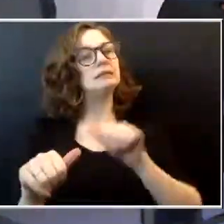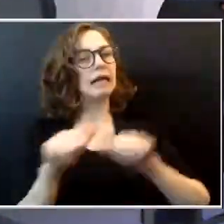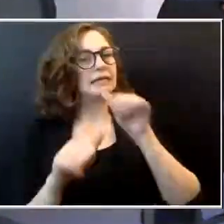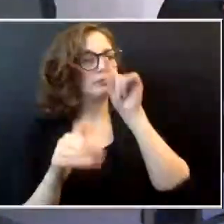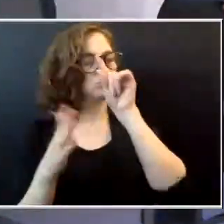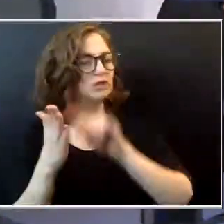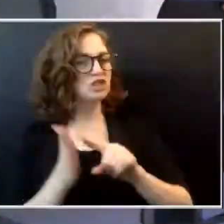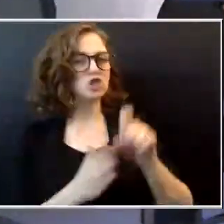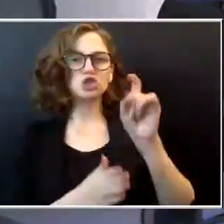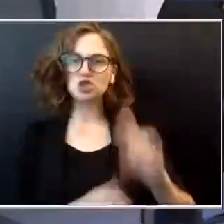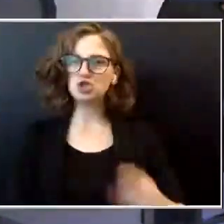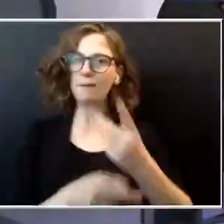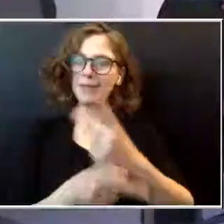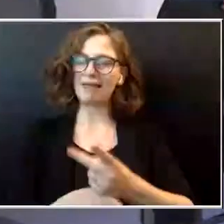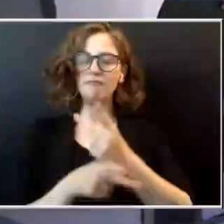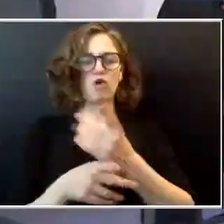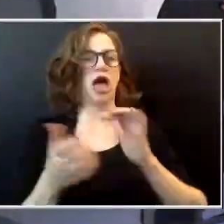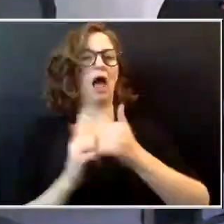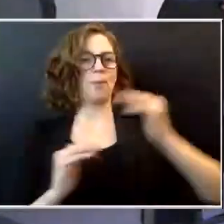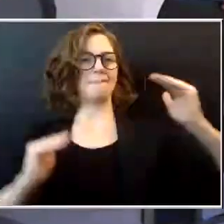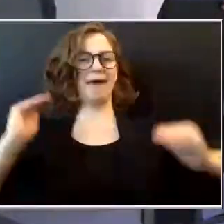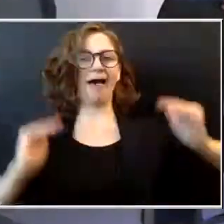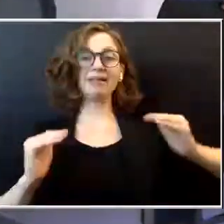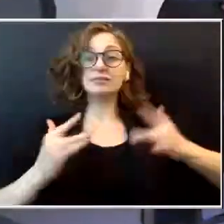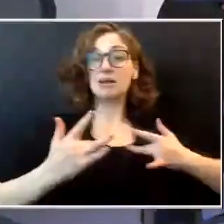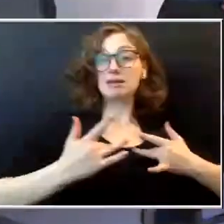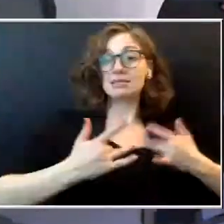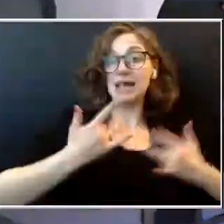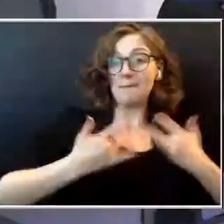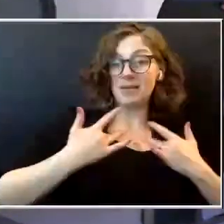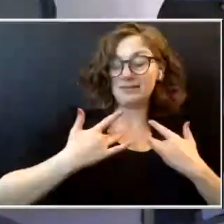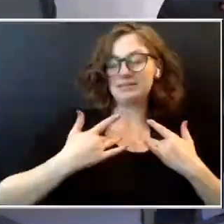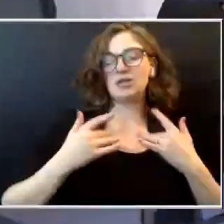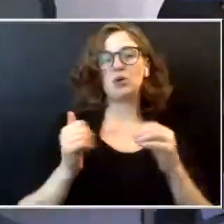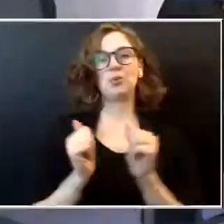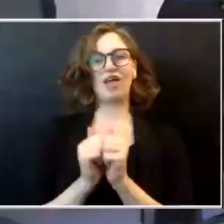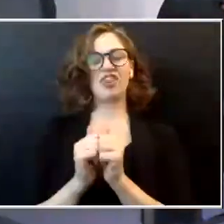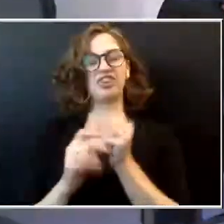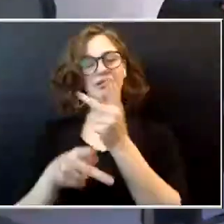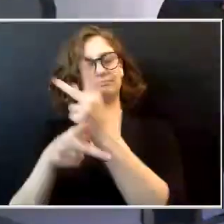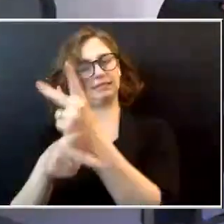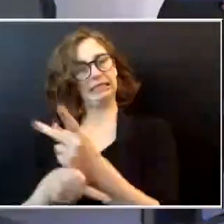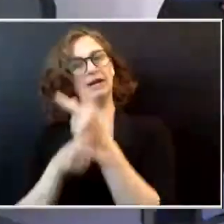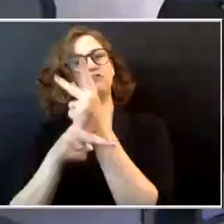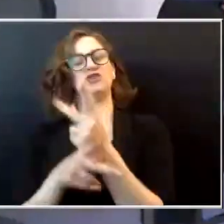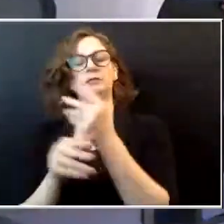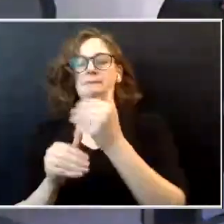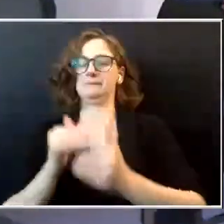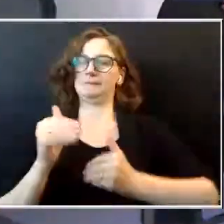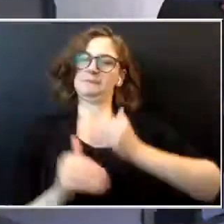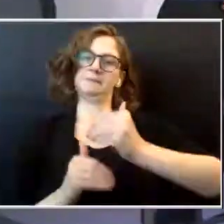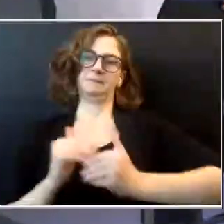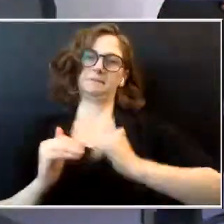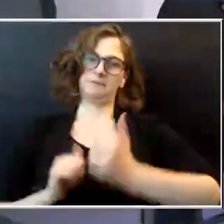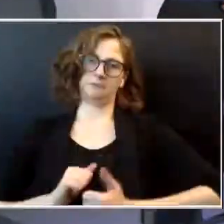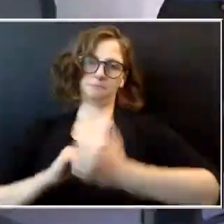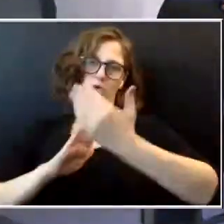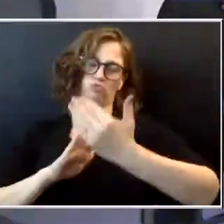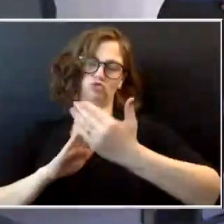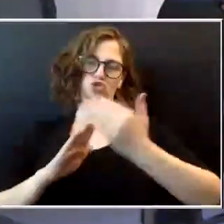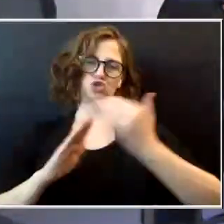your excitement and eagerness doesn't get in the way of the careful scientific approach that good research